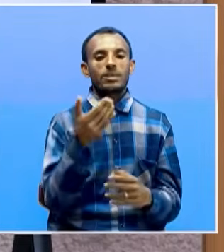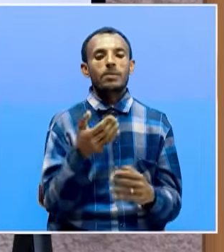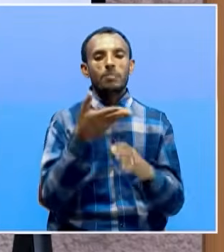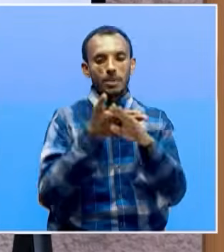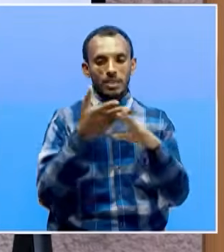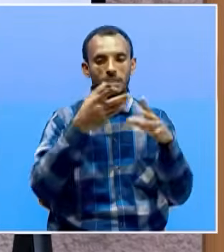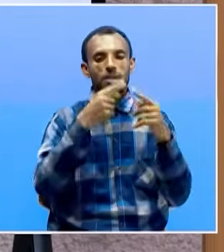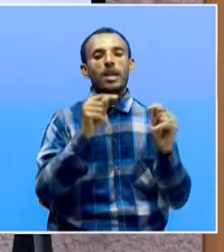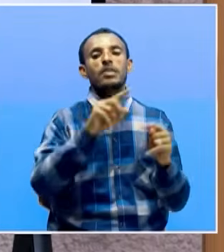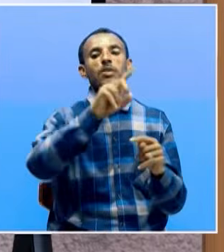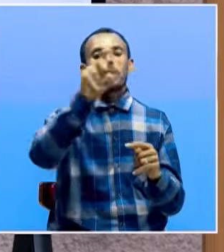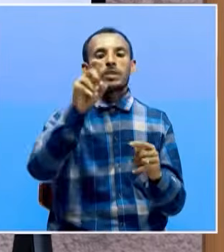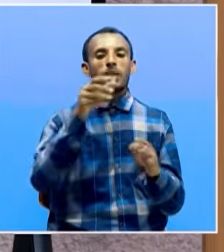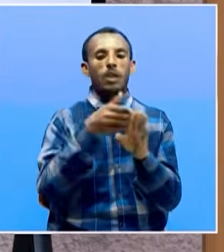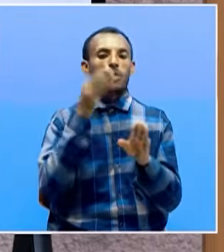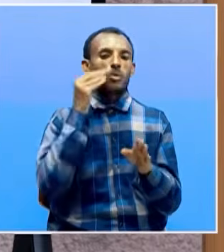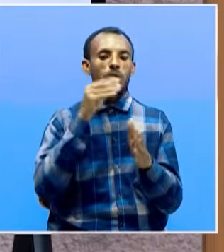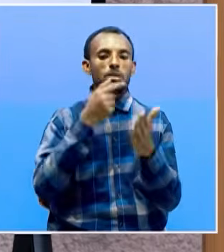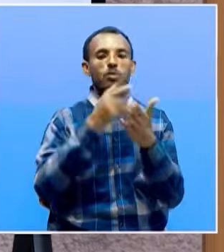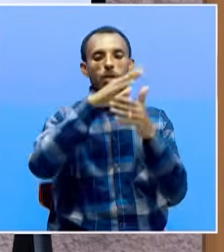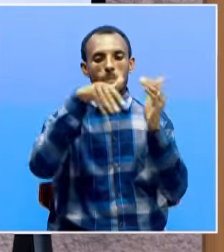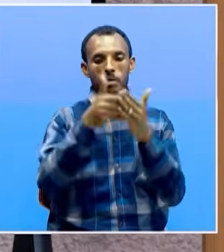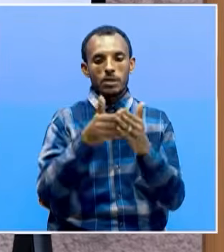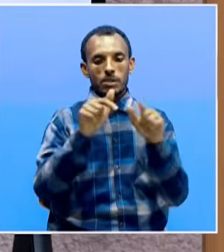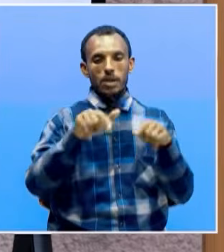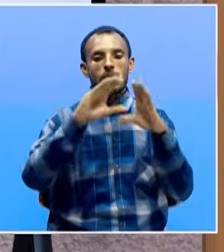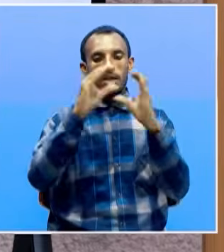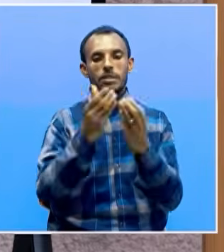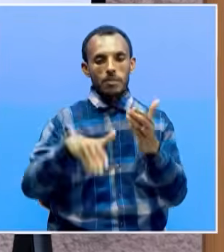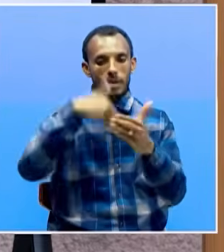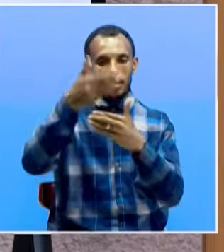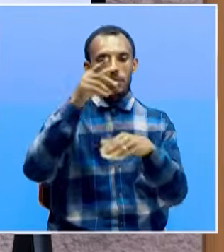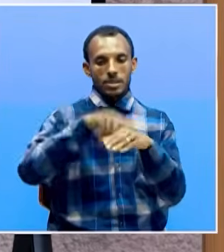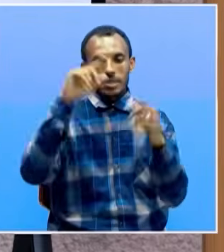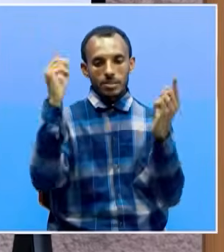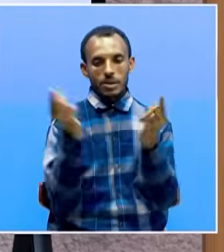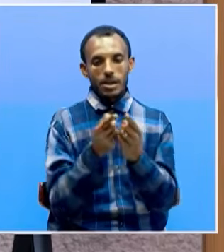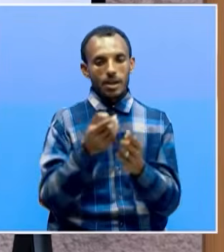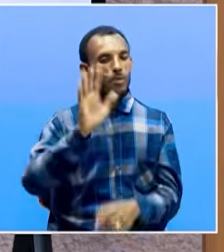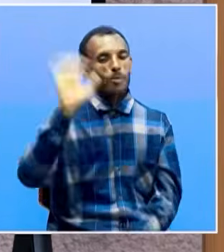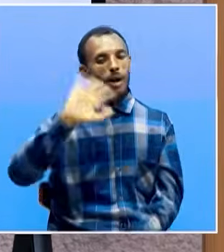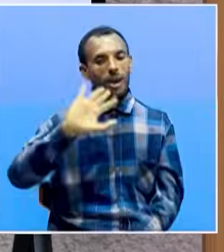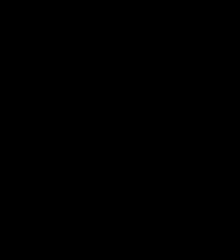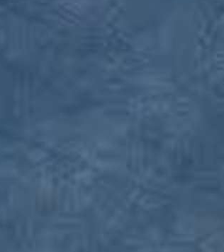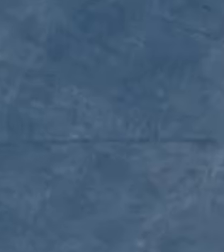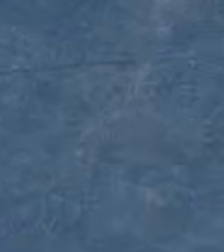Please try the question in your home. This is all about today's lesson. Until next lesson, goodbye.